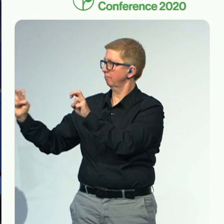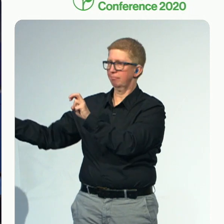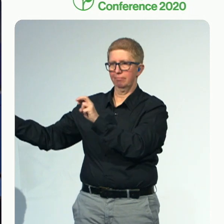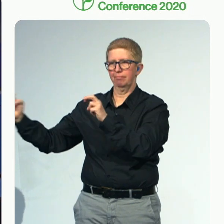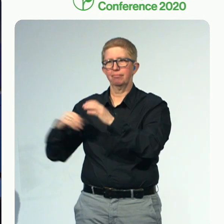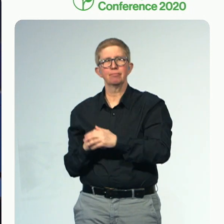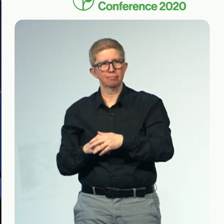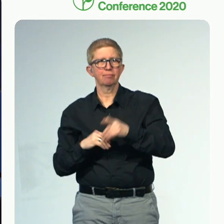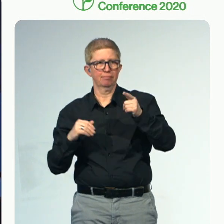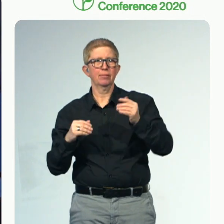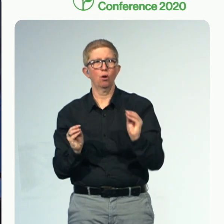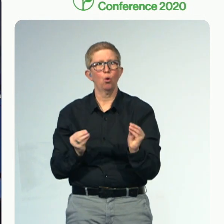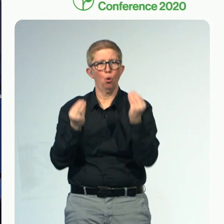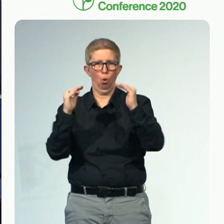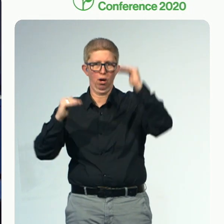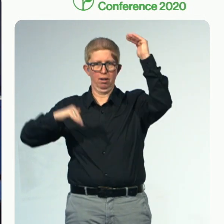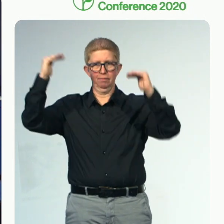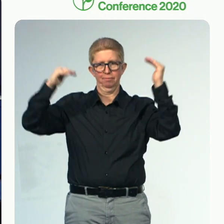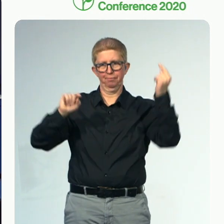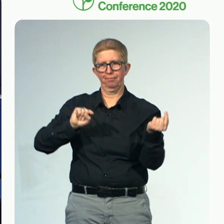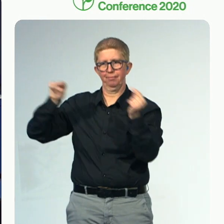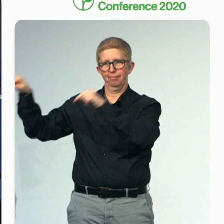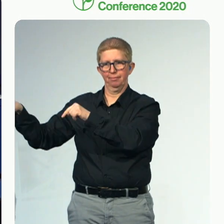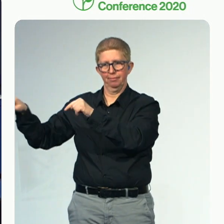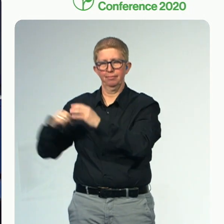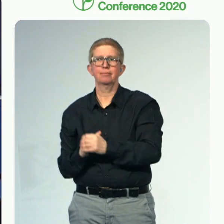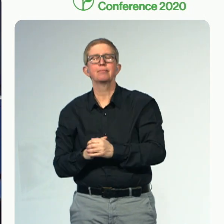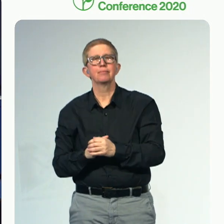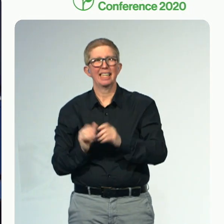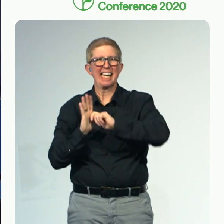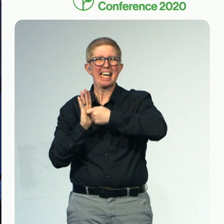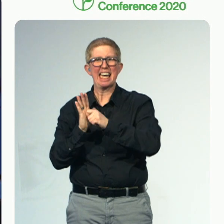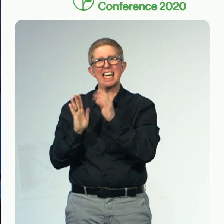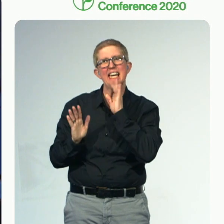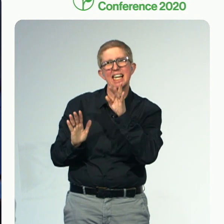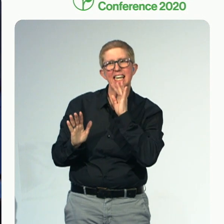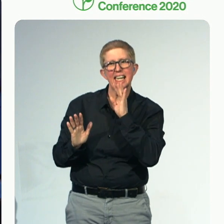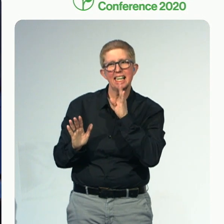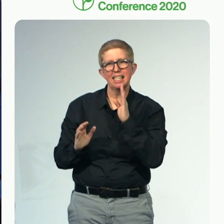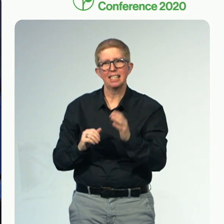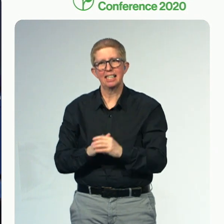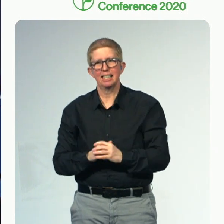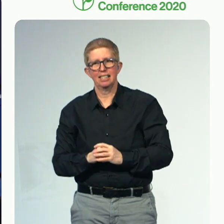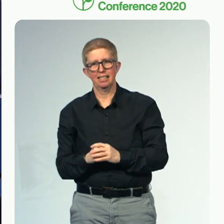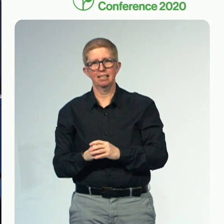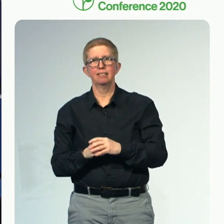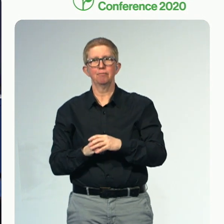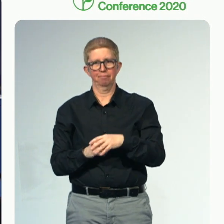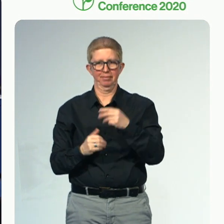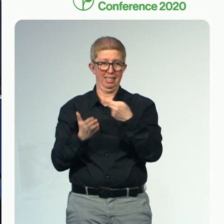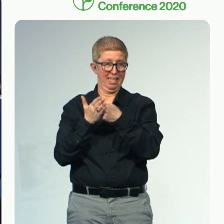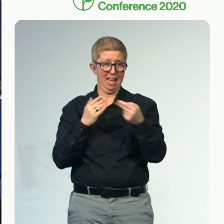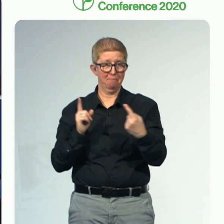Betsy Bowman. So before we phase out, this is a message for our friends in Access